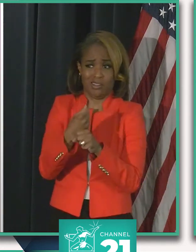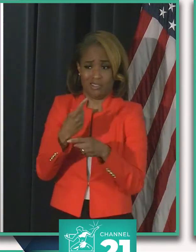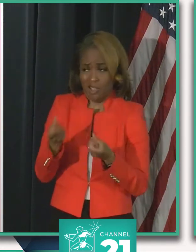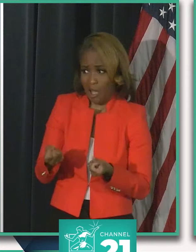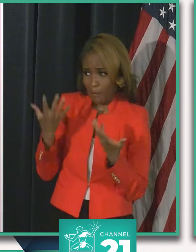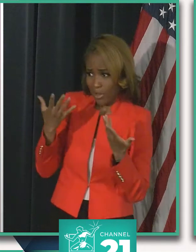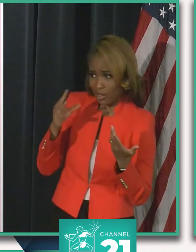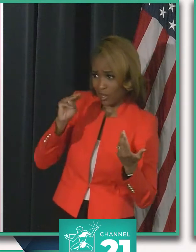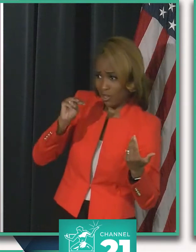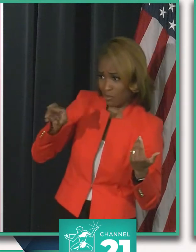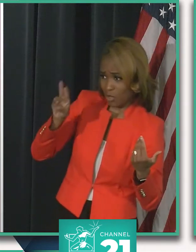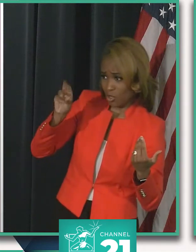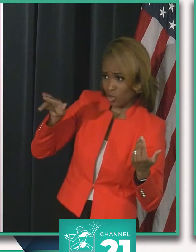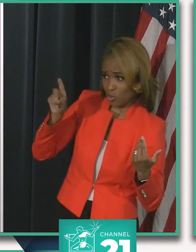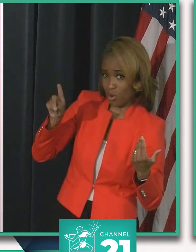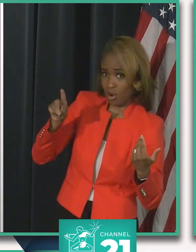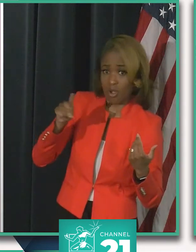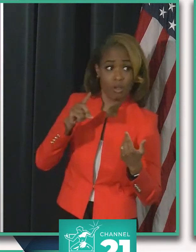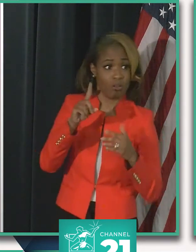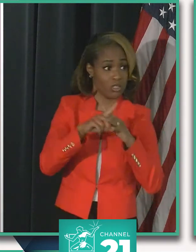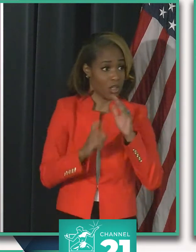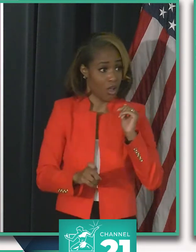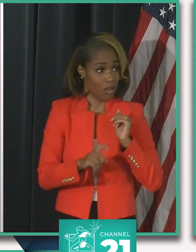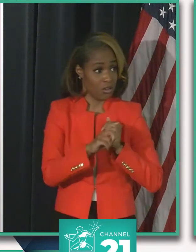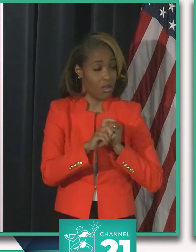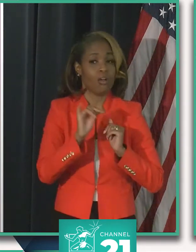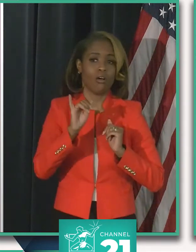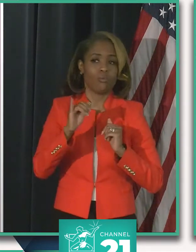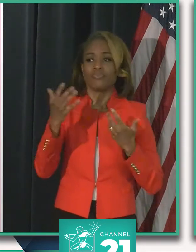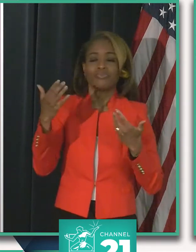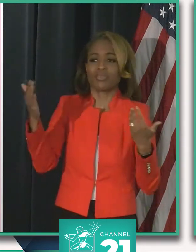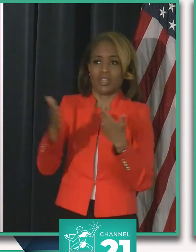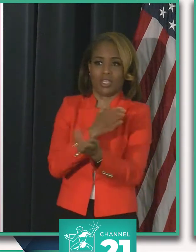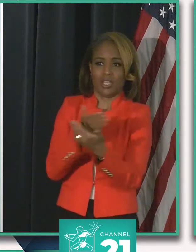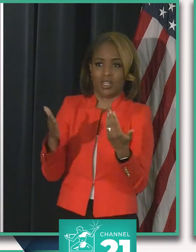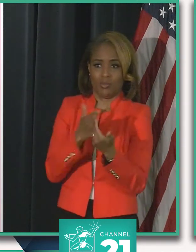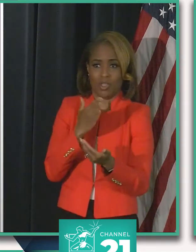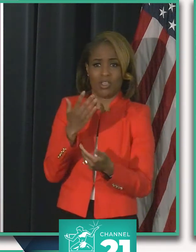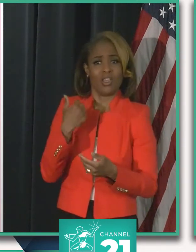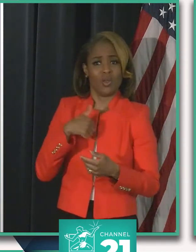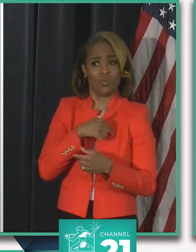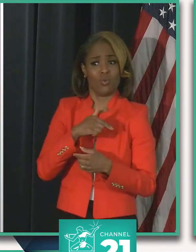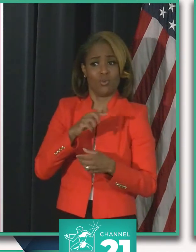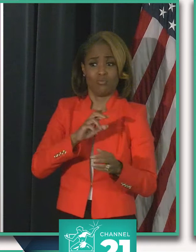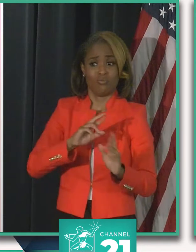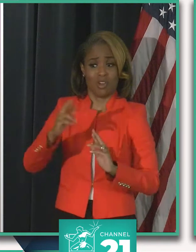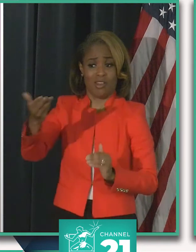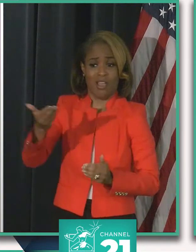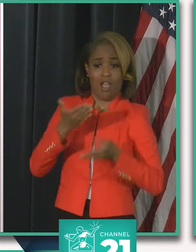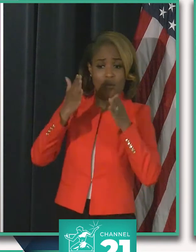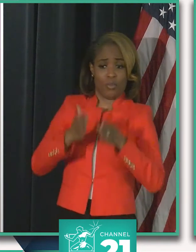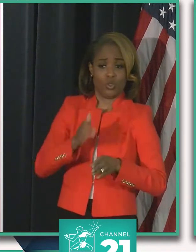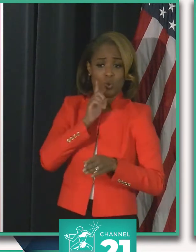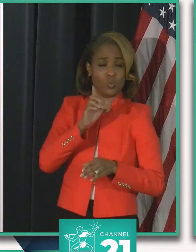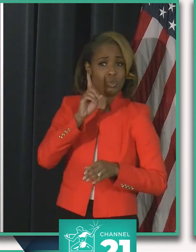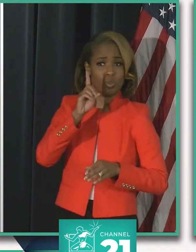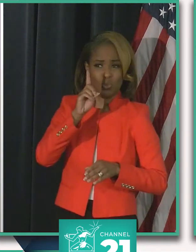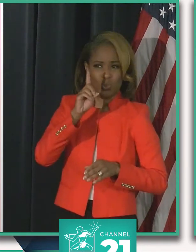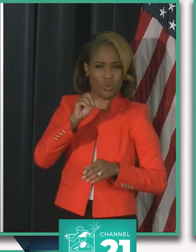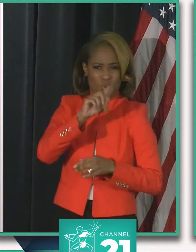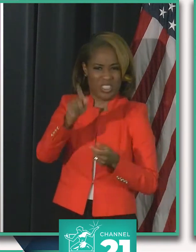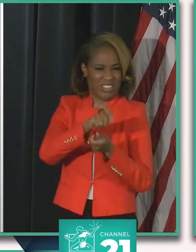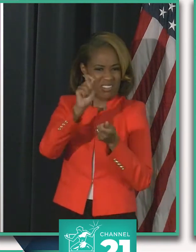Ward? Or do I lose him again? In any event, we are about to hire somebody who's going to play exactly that